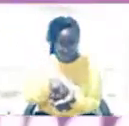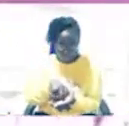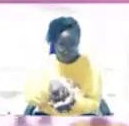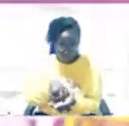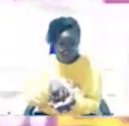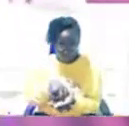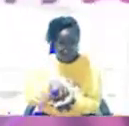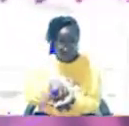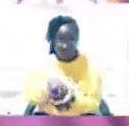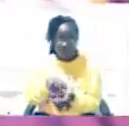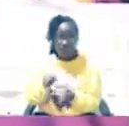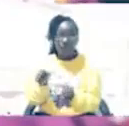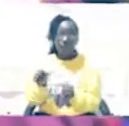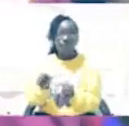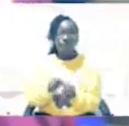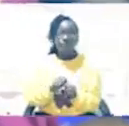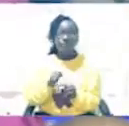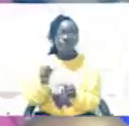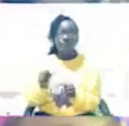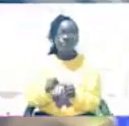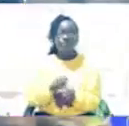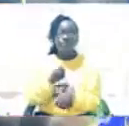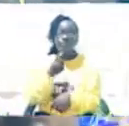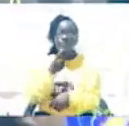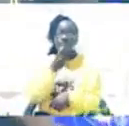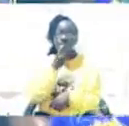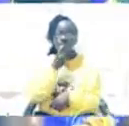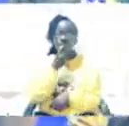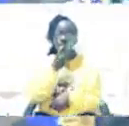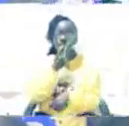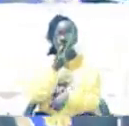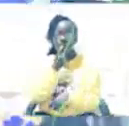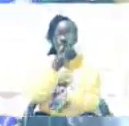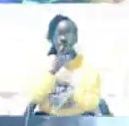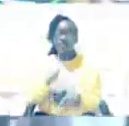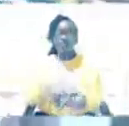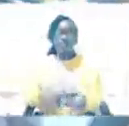shall bow, every